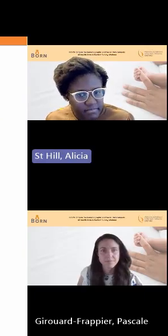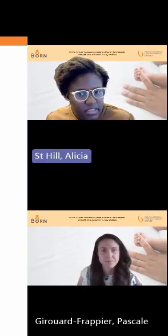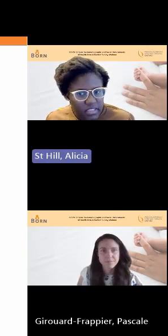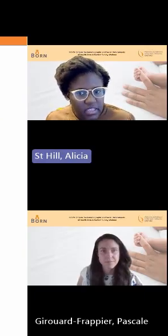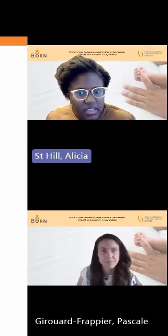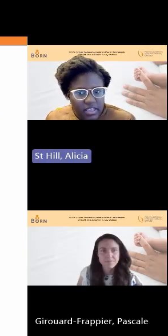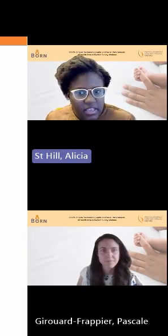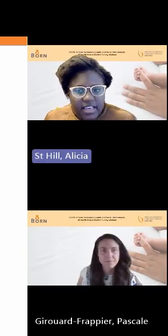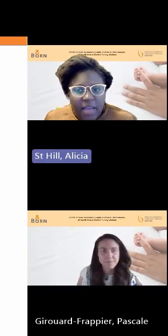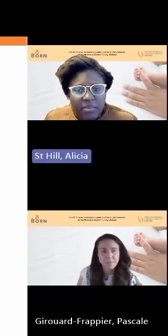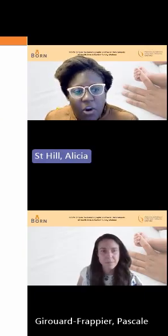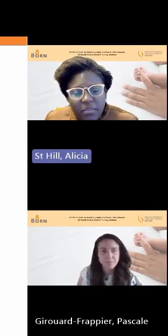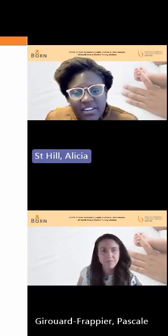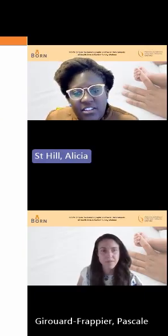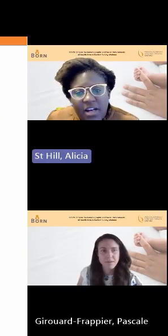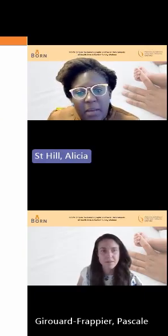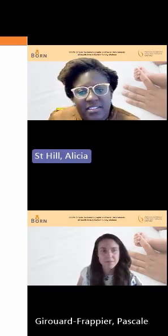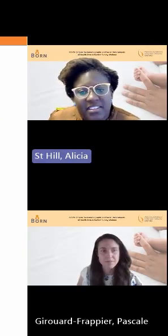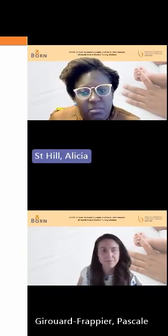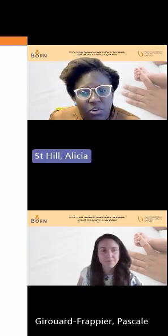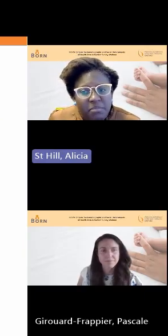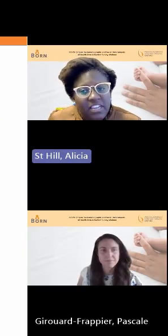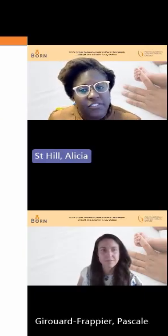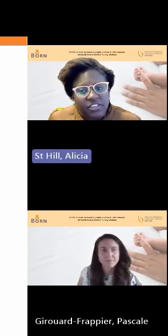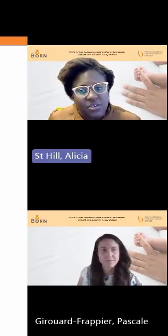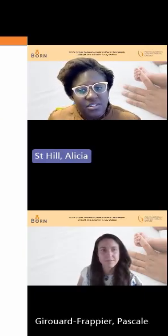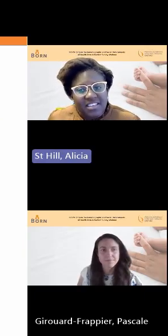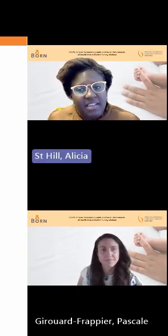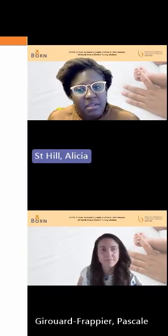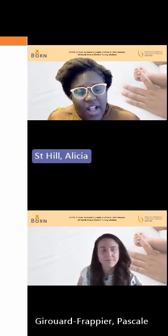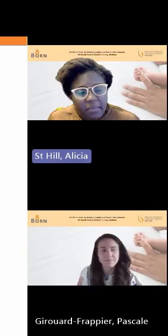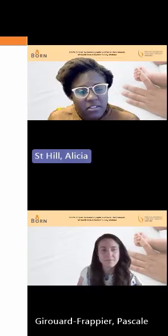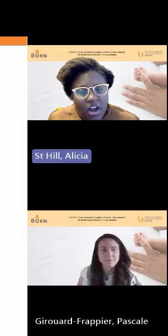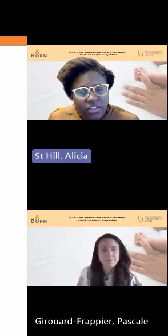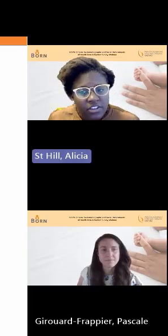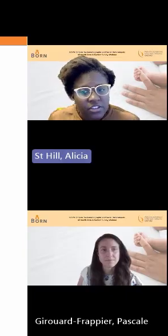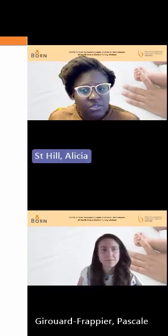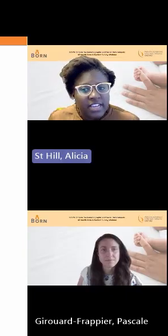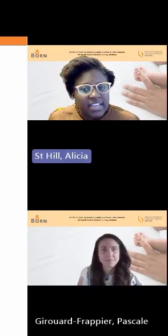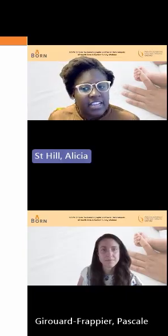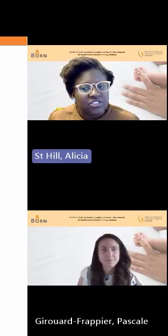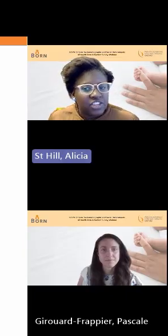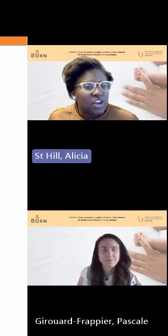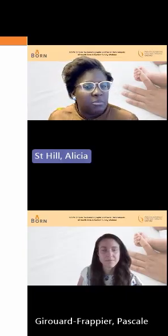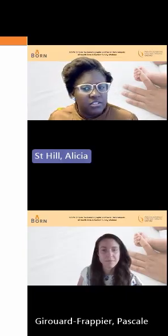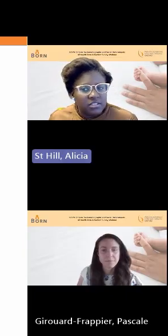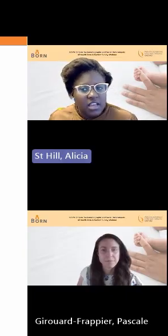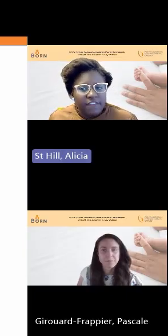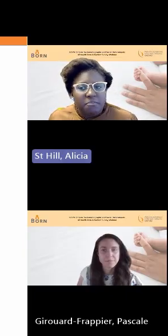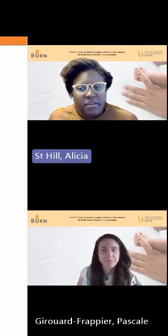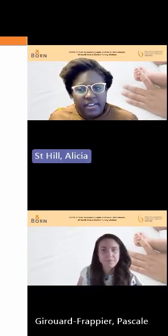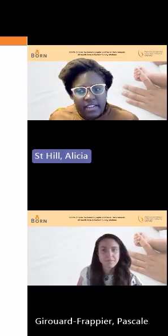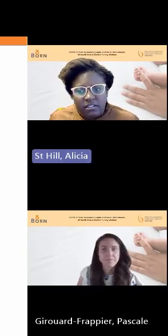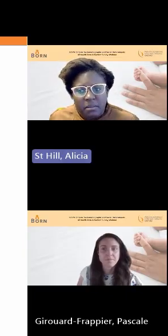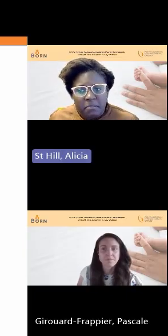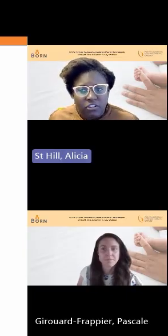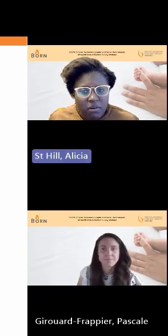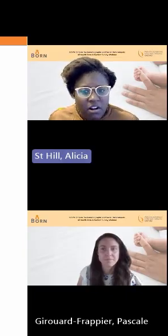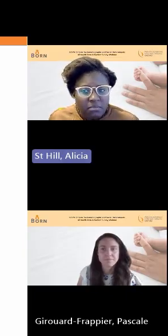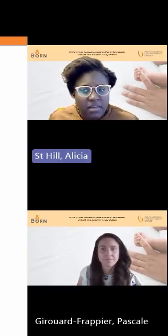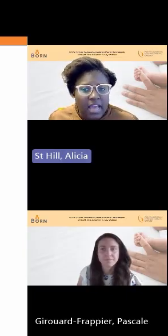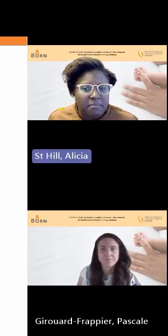too. And we hope that it also helps us explore meaningful use and perhaps novel and new data exchange options for